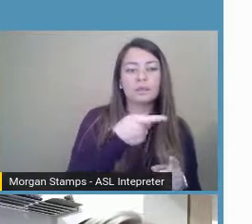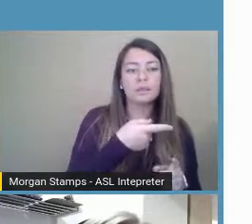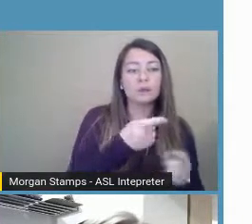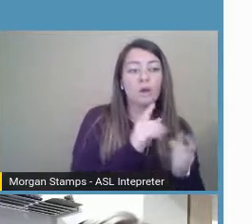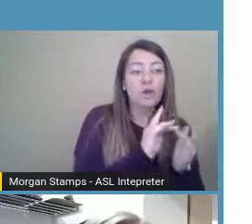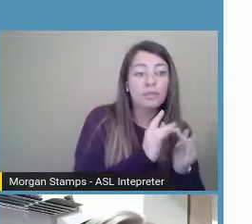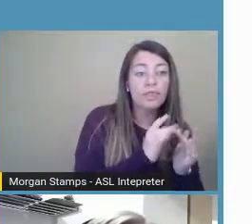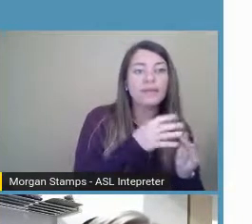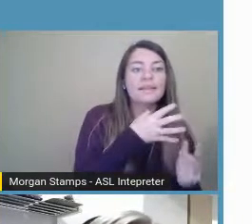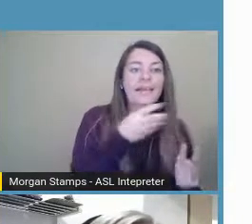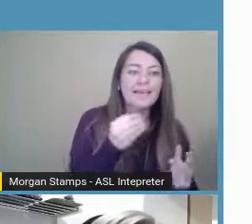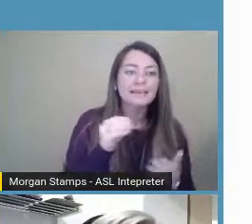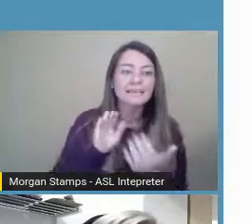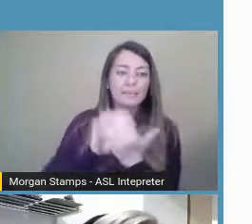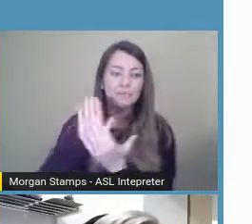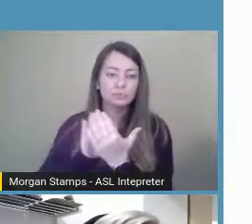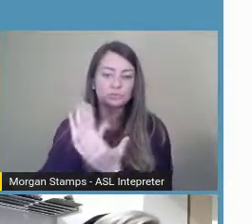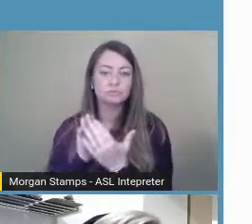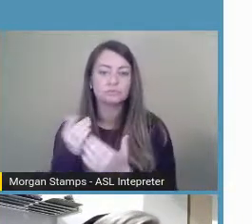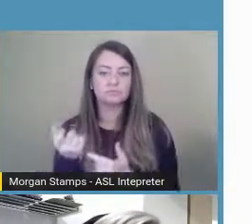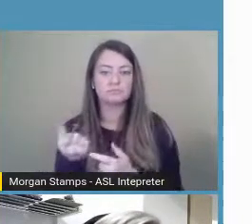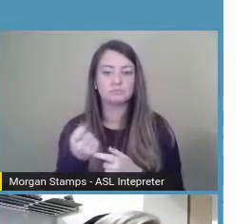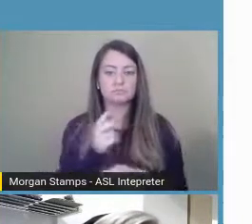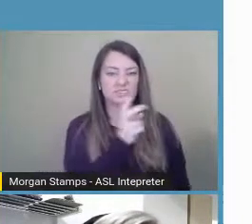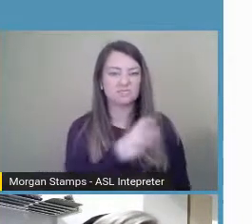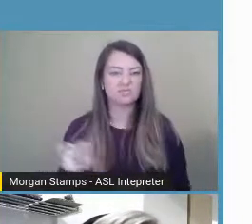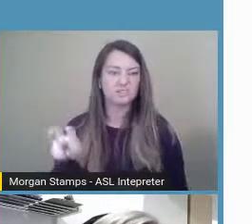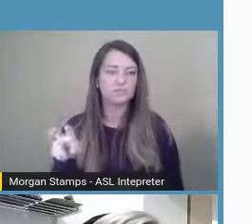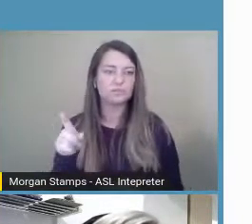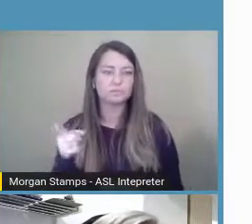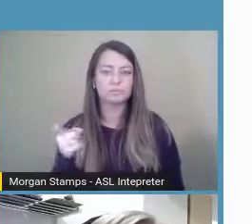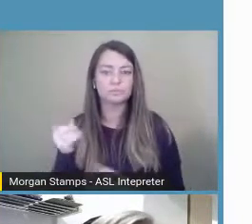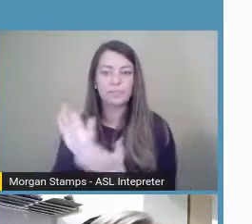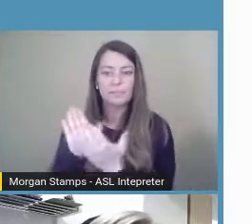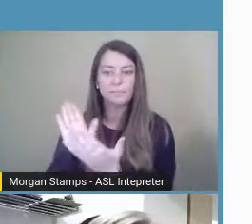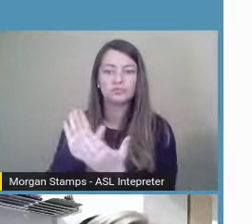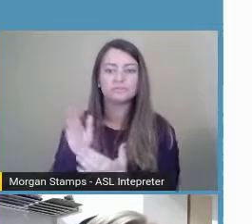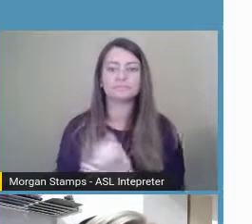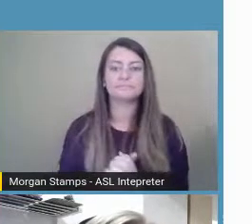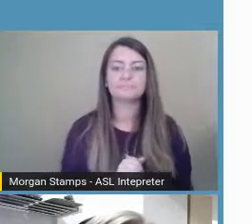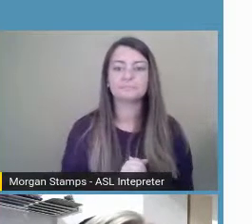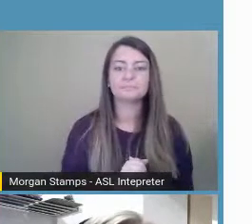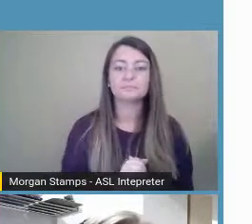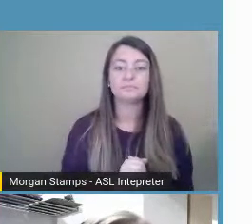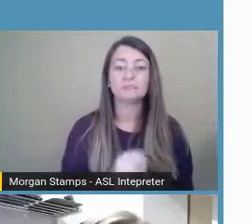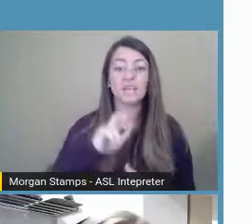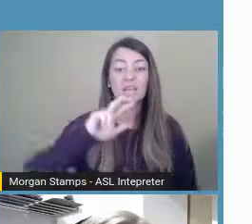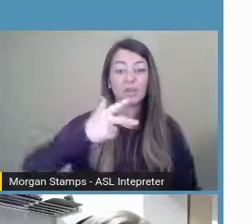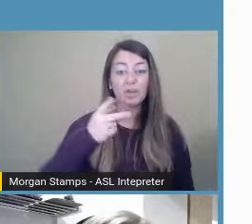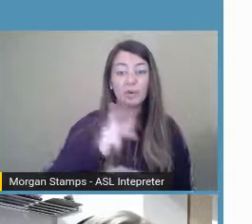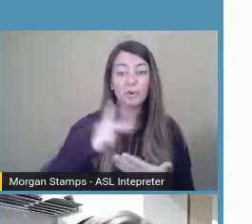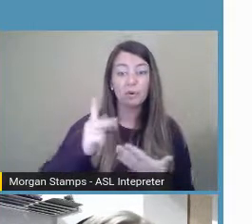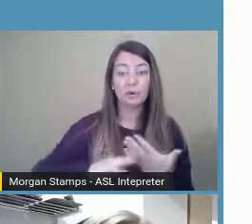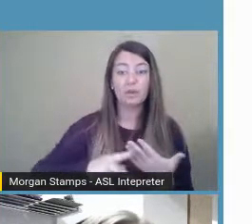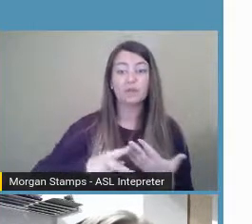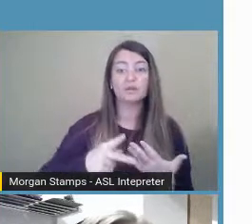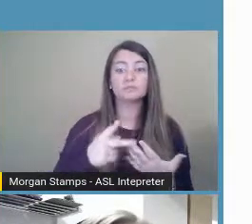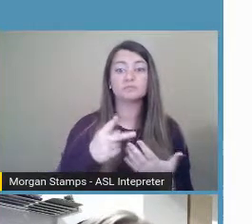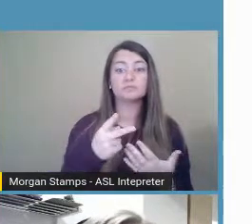usually interactive for multiple players, game night in the virtual realm was the hardest for us to conceptualize